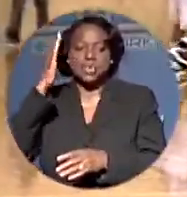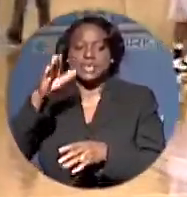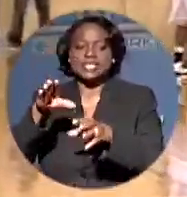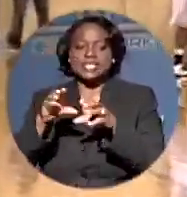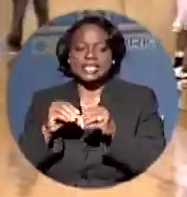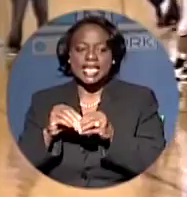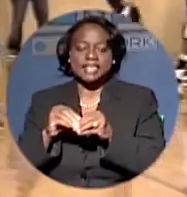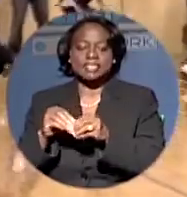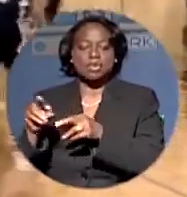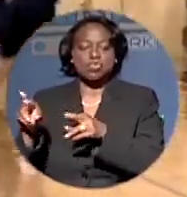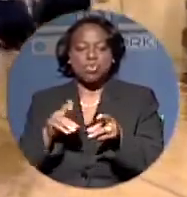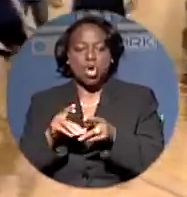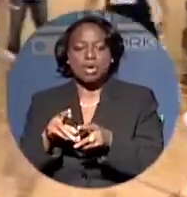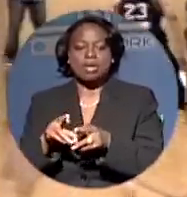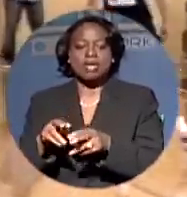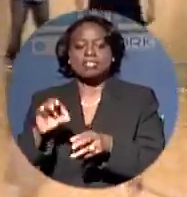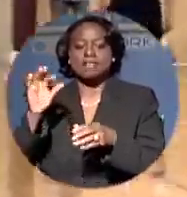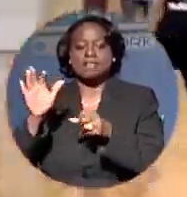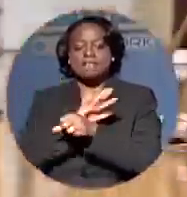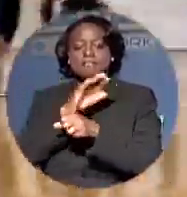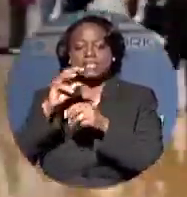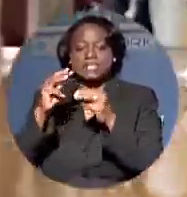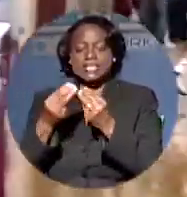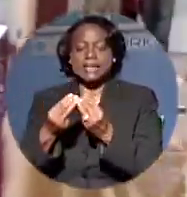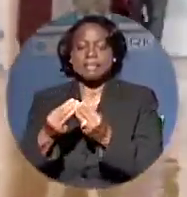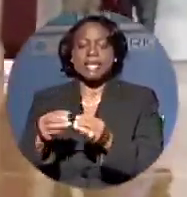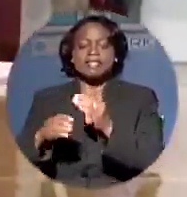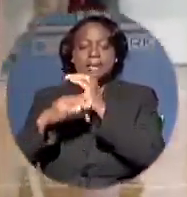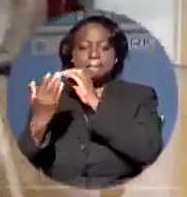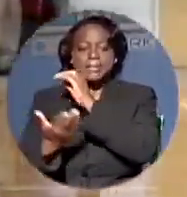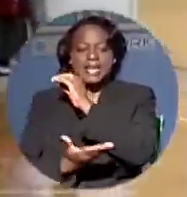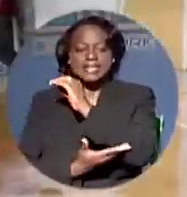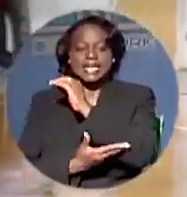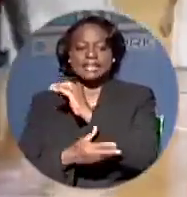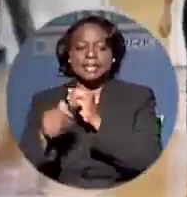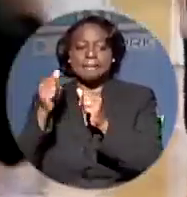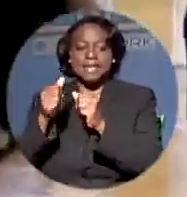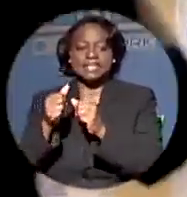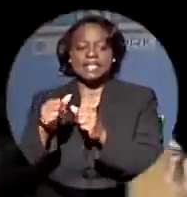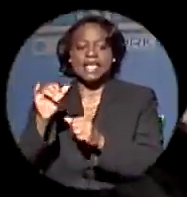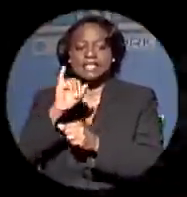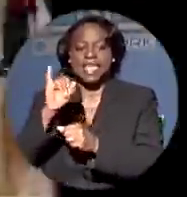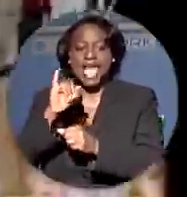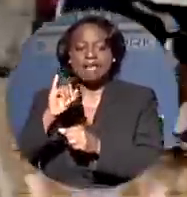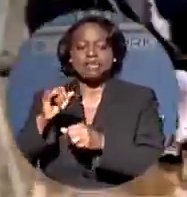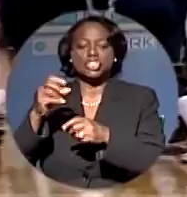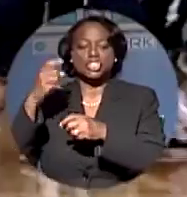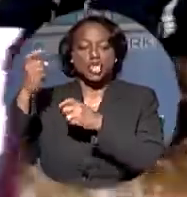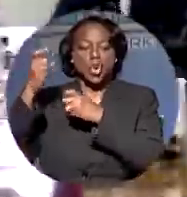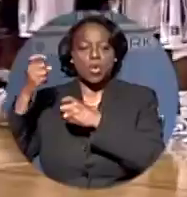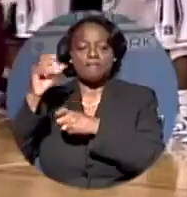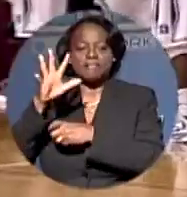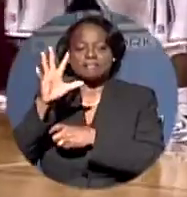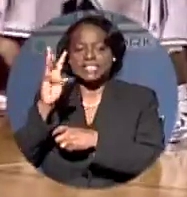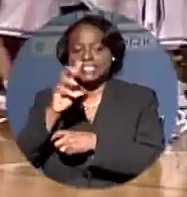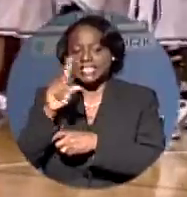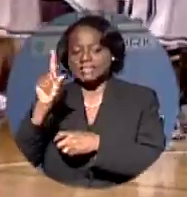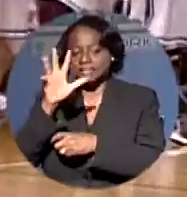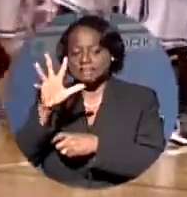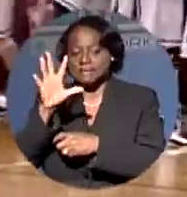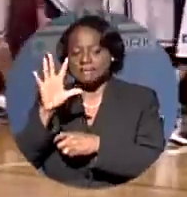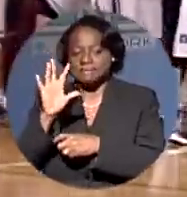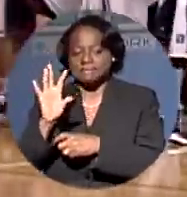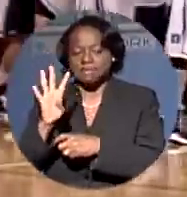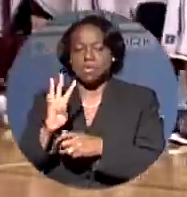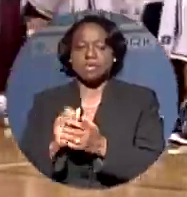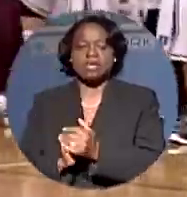full team of the court, the basket at the buzzer. The Irish win at 56-54 and upset Duke. It's just such